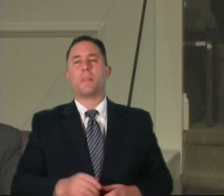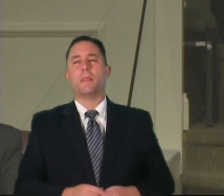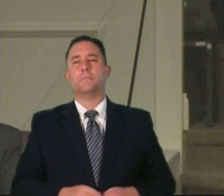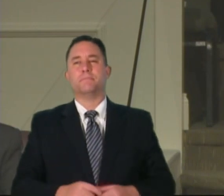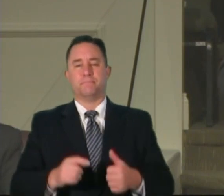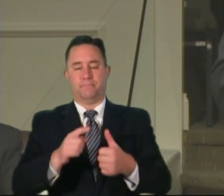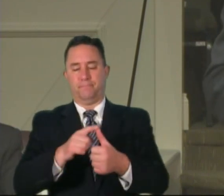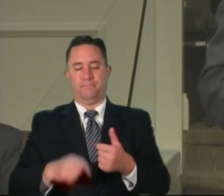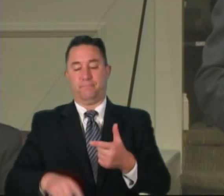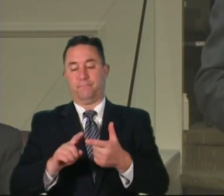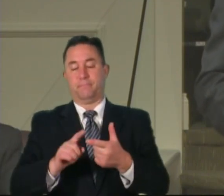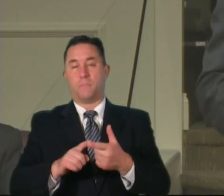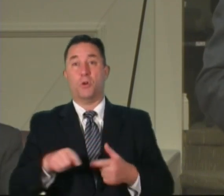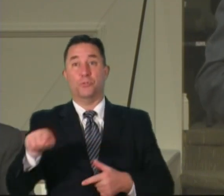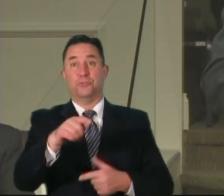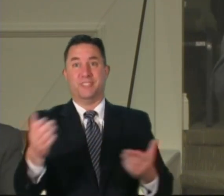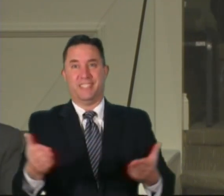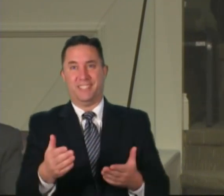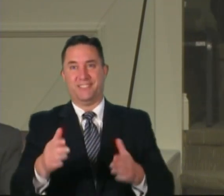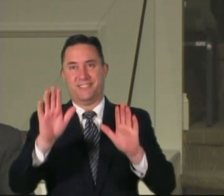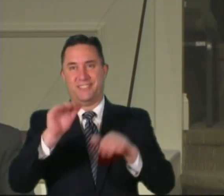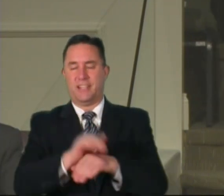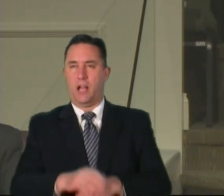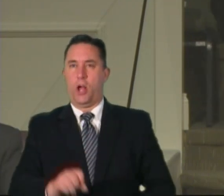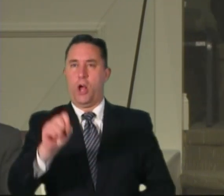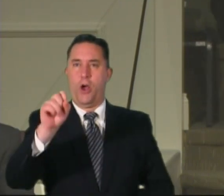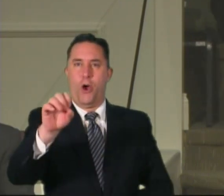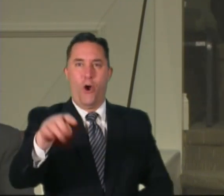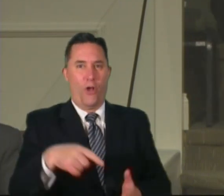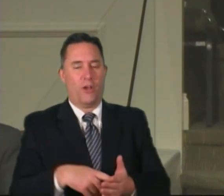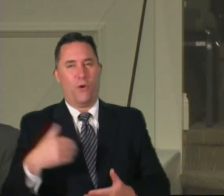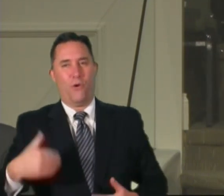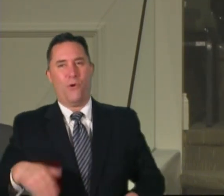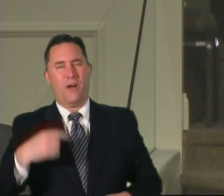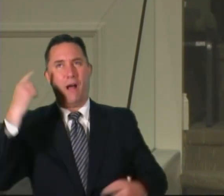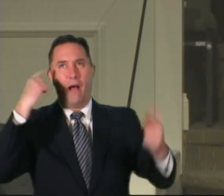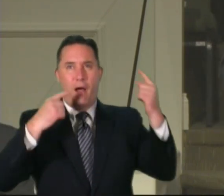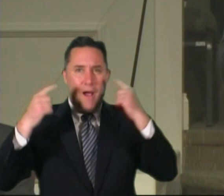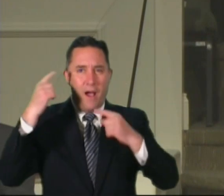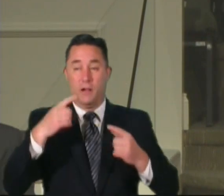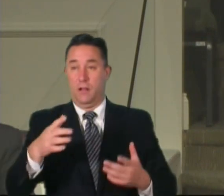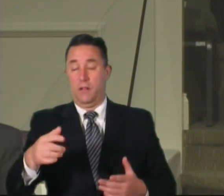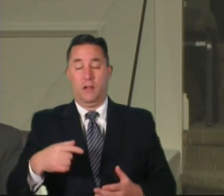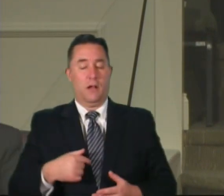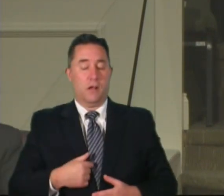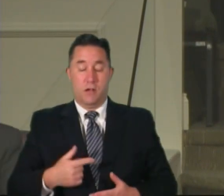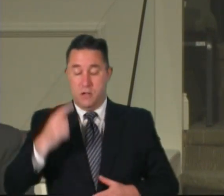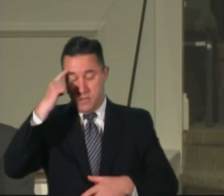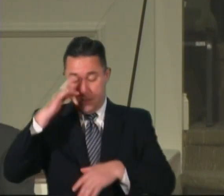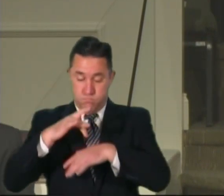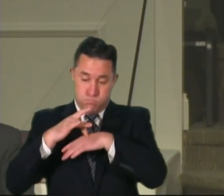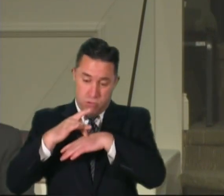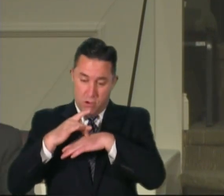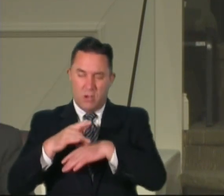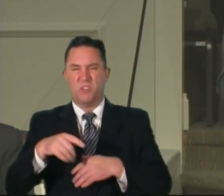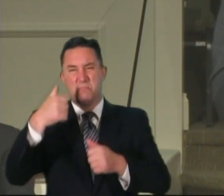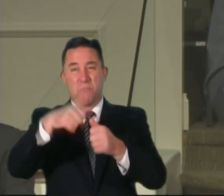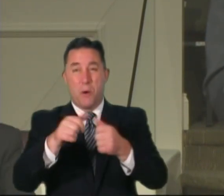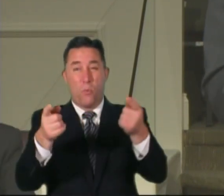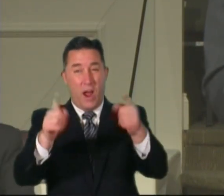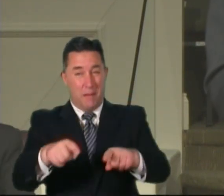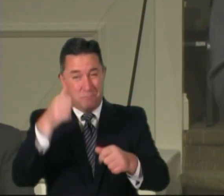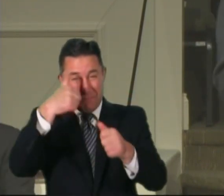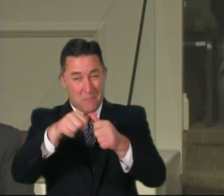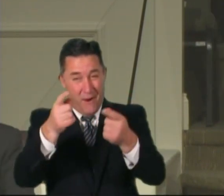you guys who are here Sunday night, you got a barrel load from me on this one, because I was thinking about it. I was all over this. You remember what